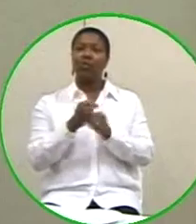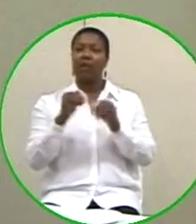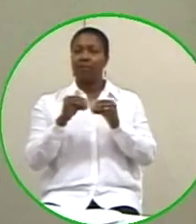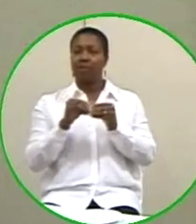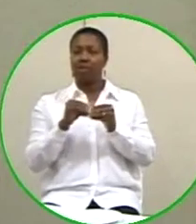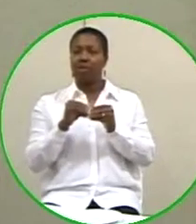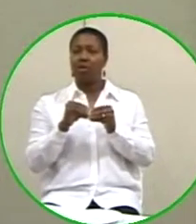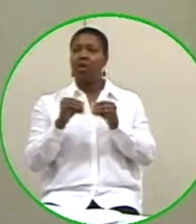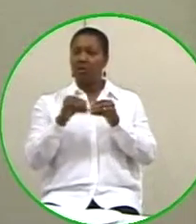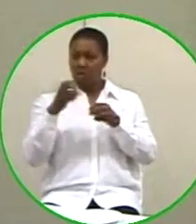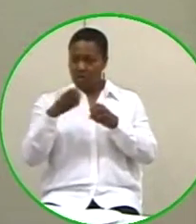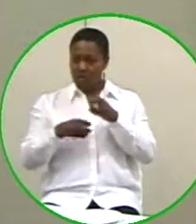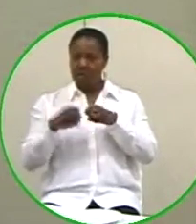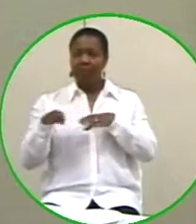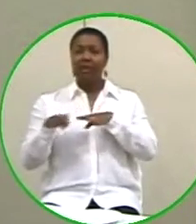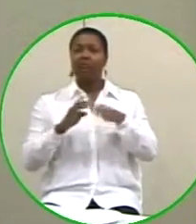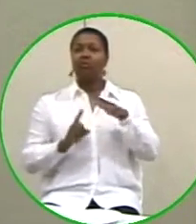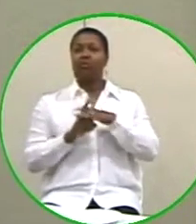more problem behavior.